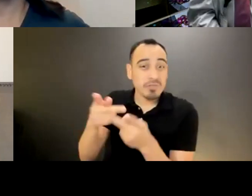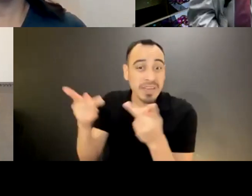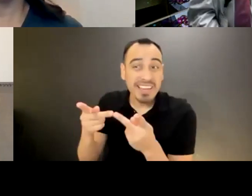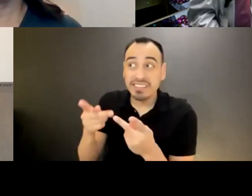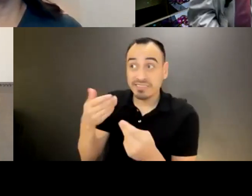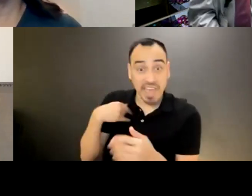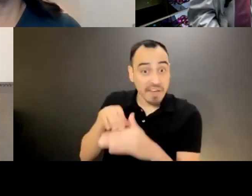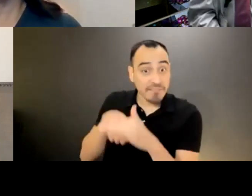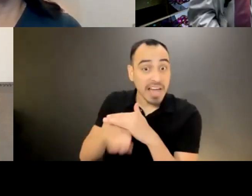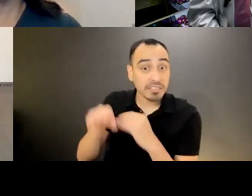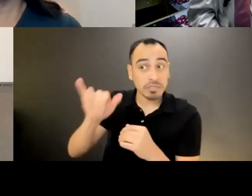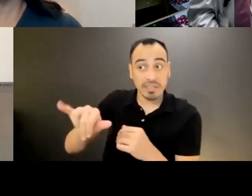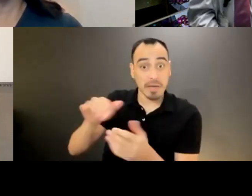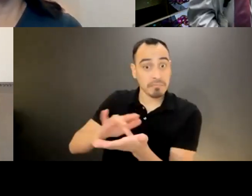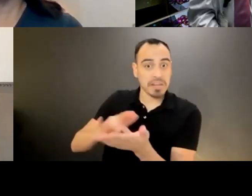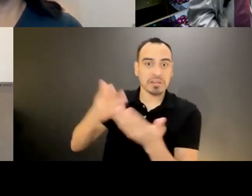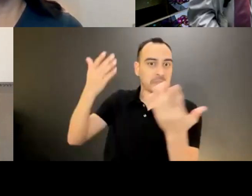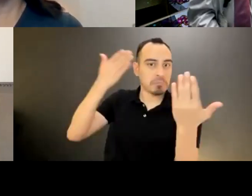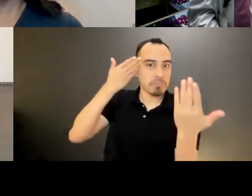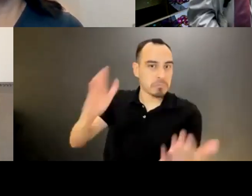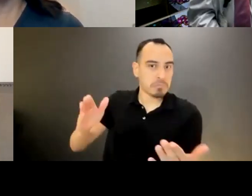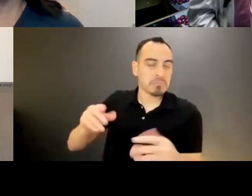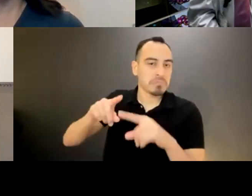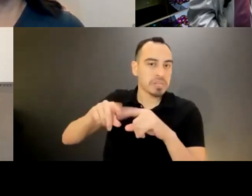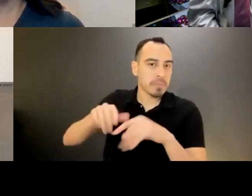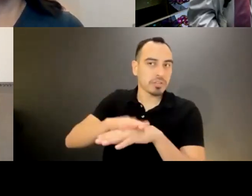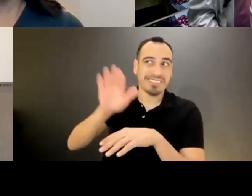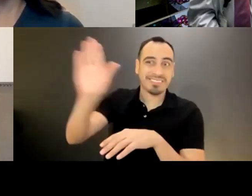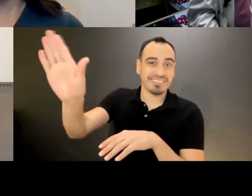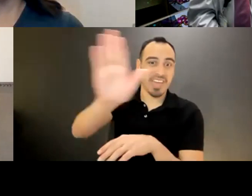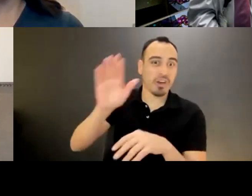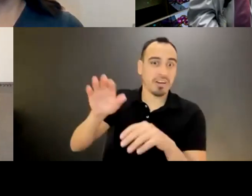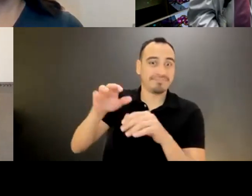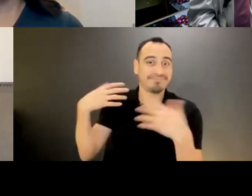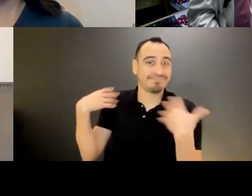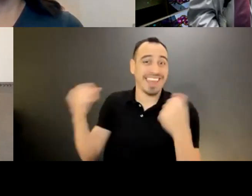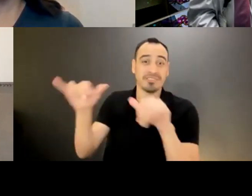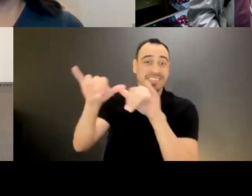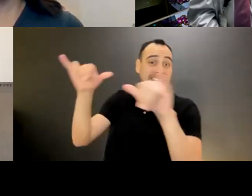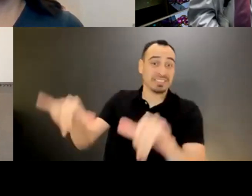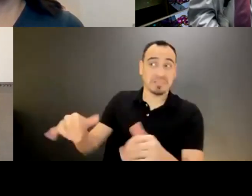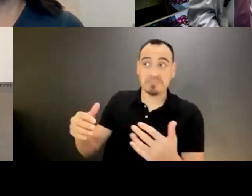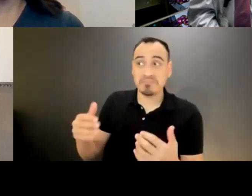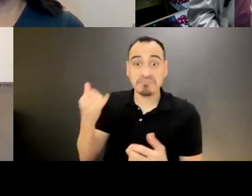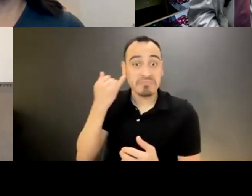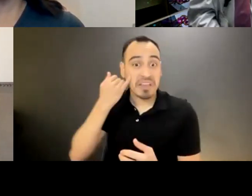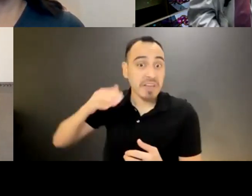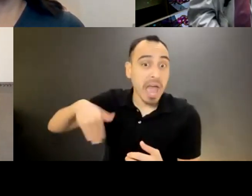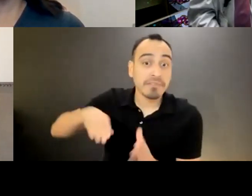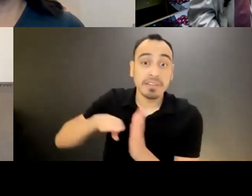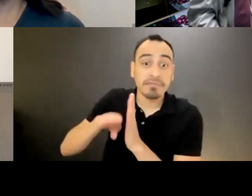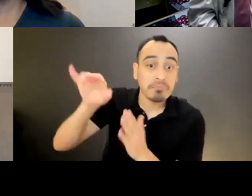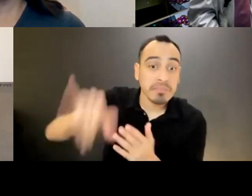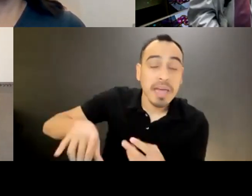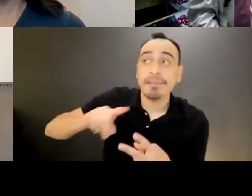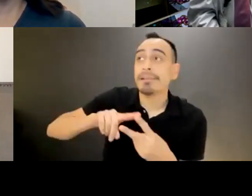the health system that they work with hasn't developed something like that, or they don't have a